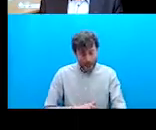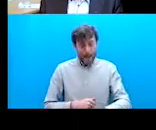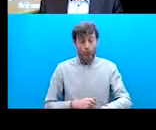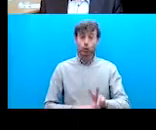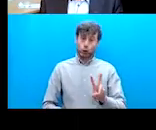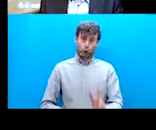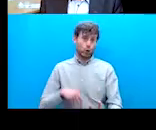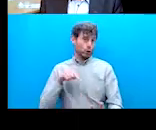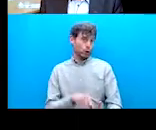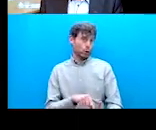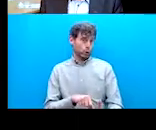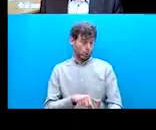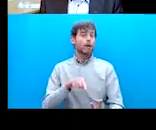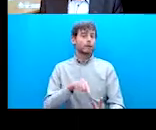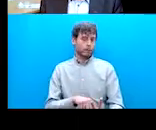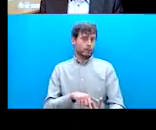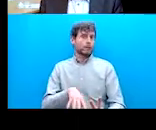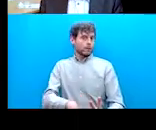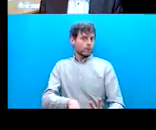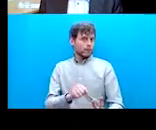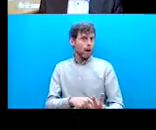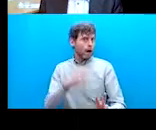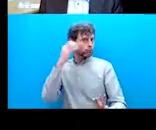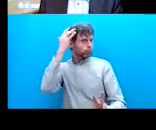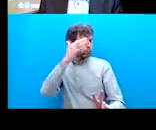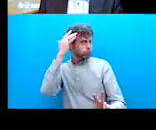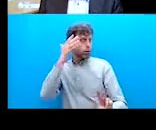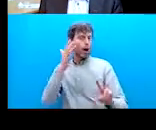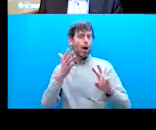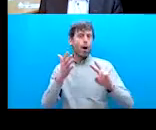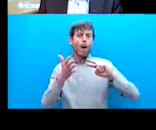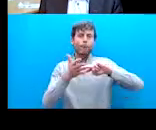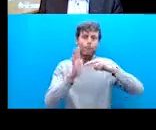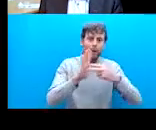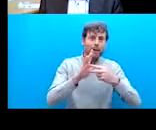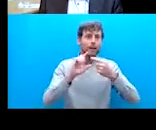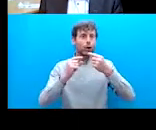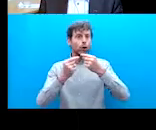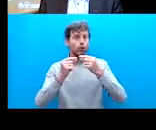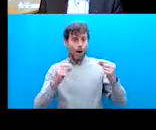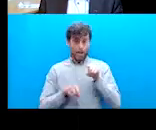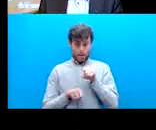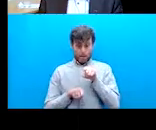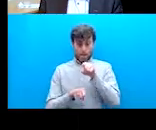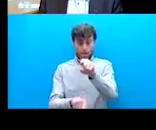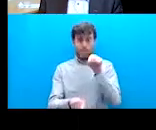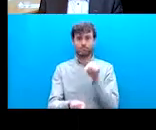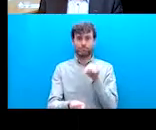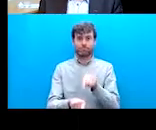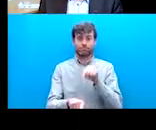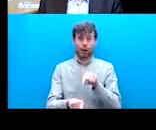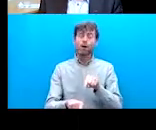early manifestations of meaning grammar parallelism. So around age 2, most children are reported by parents to